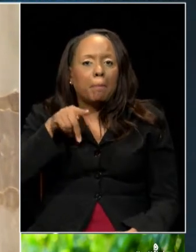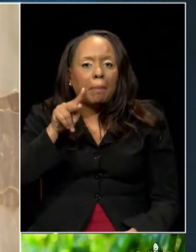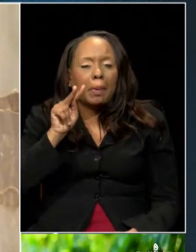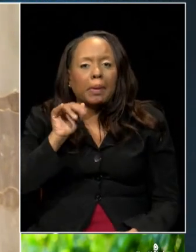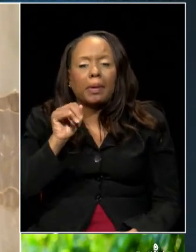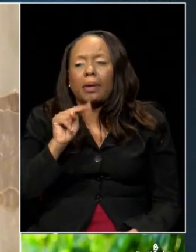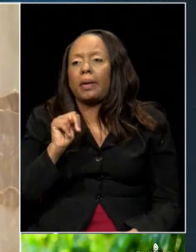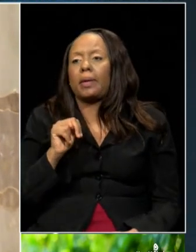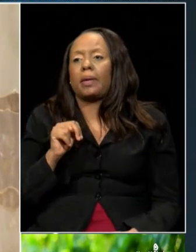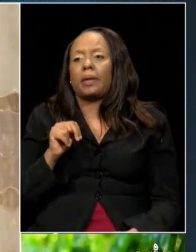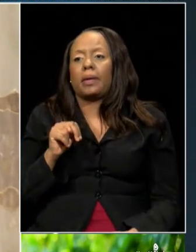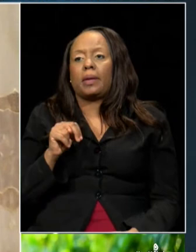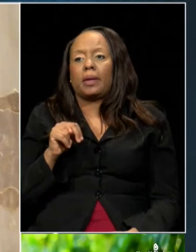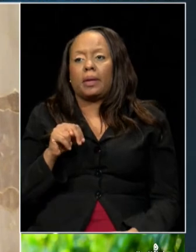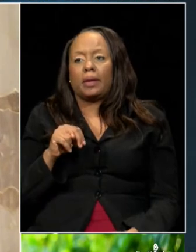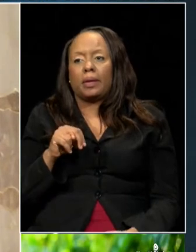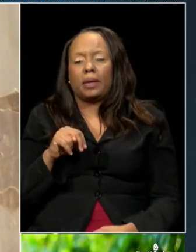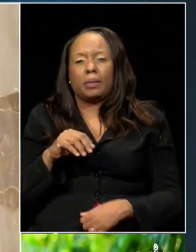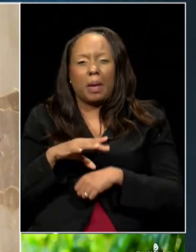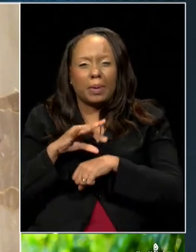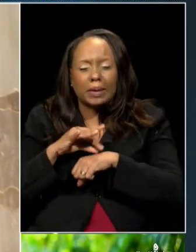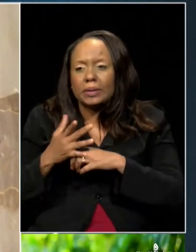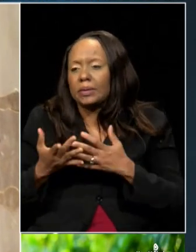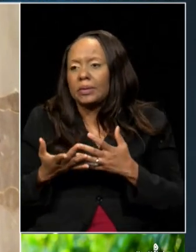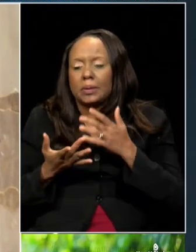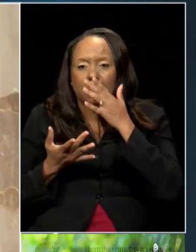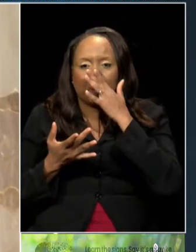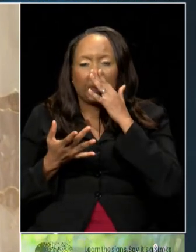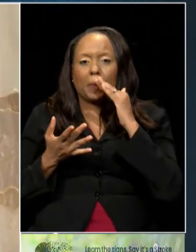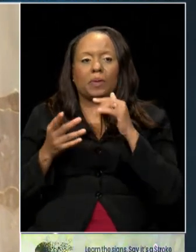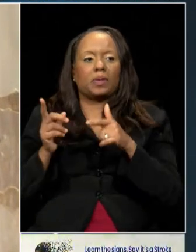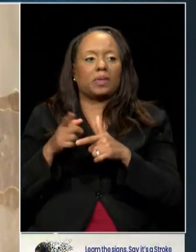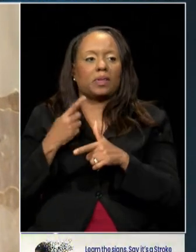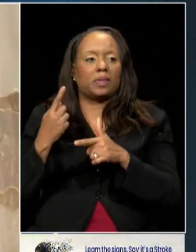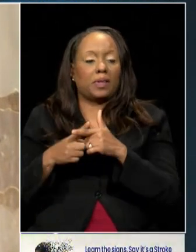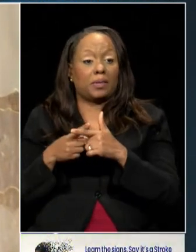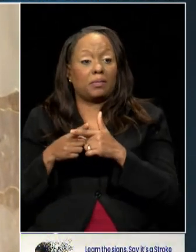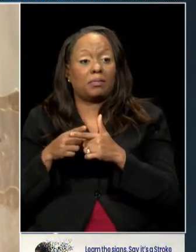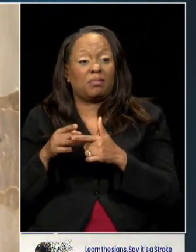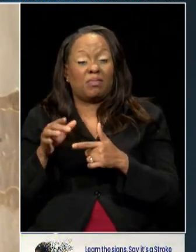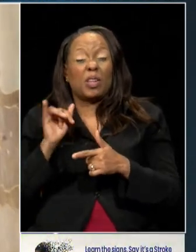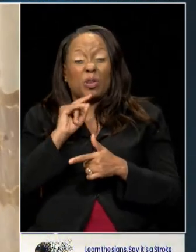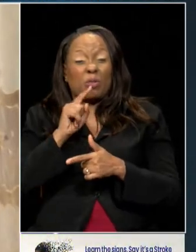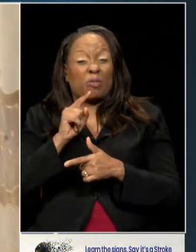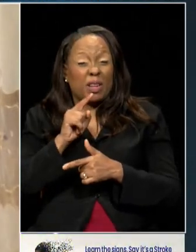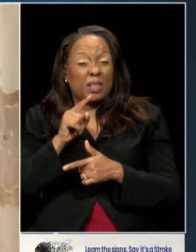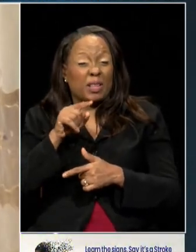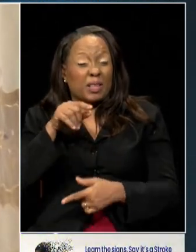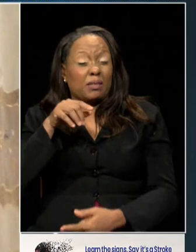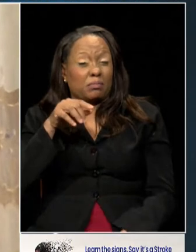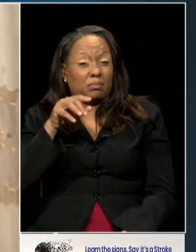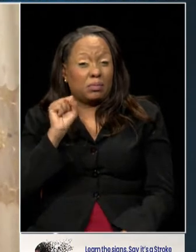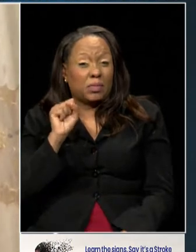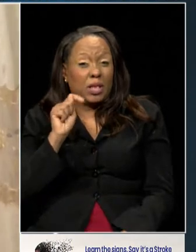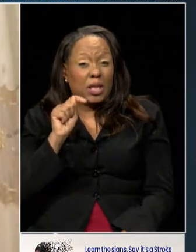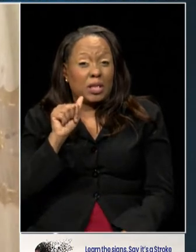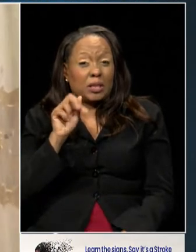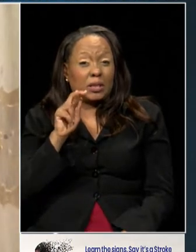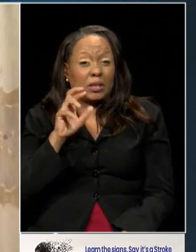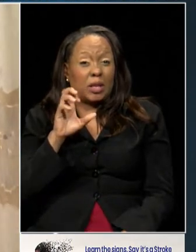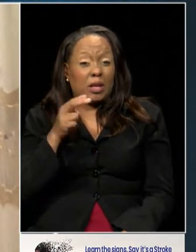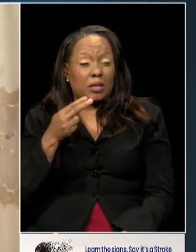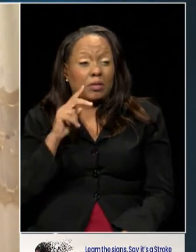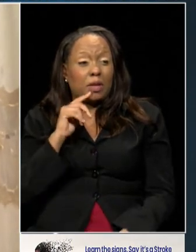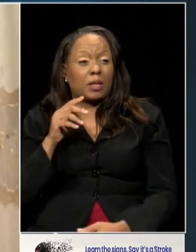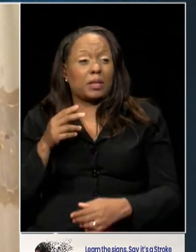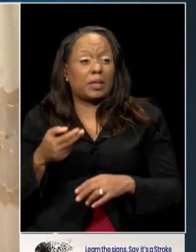as our vegetable portion, that really adds to our starch portion. Right. And then they will increase your blood sugar. So I'm not